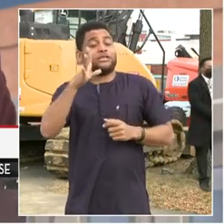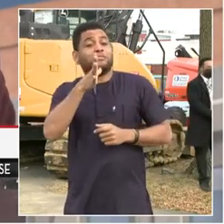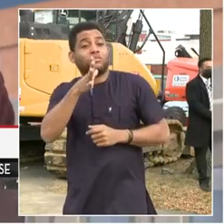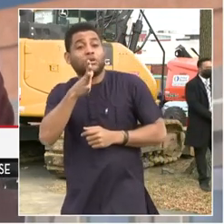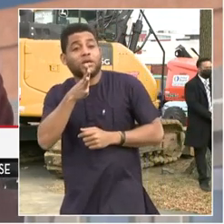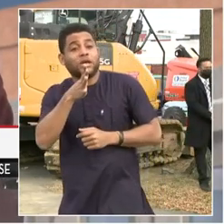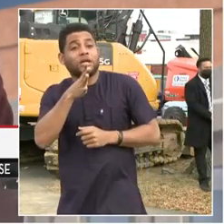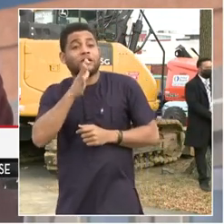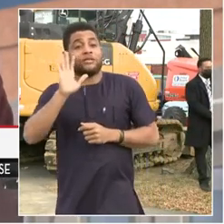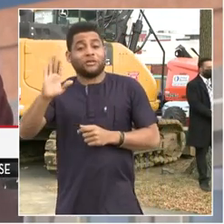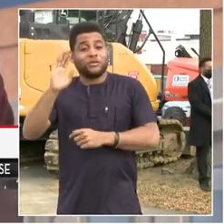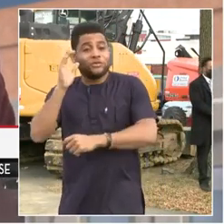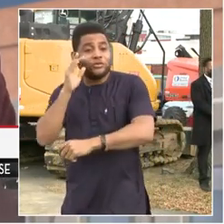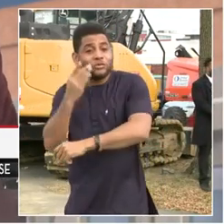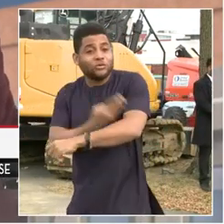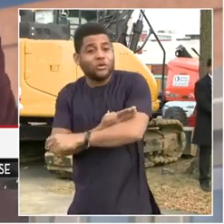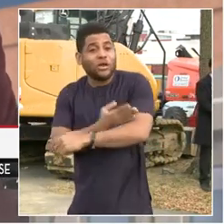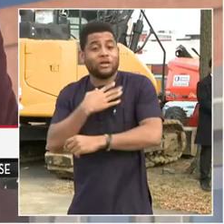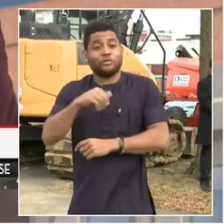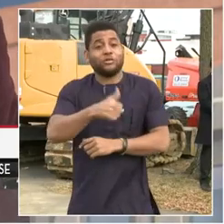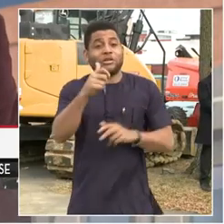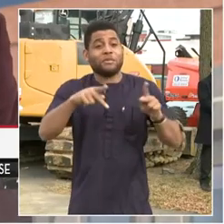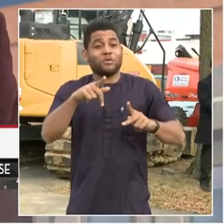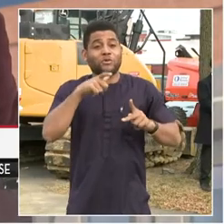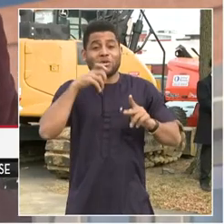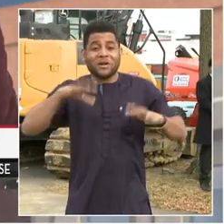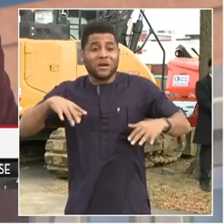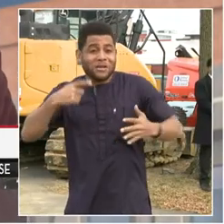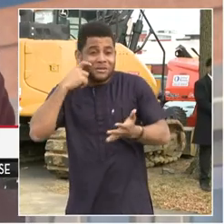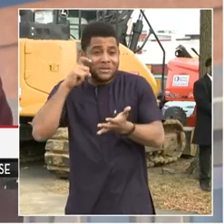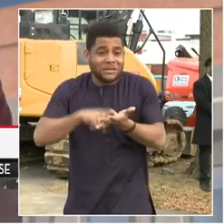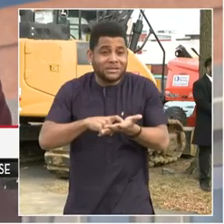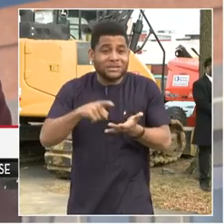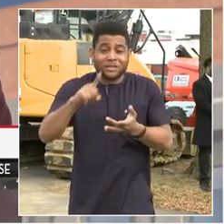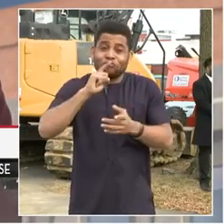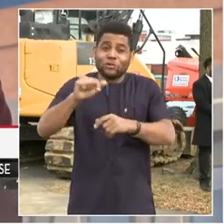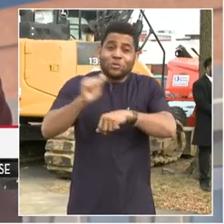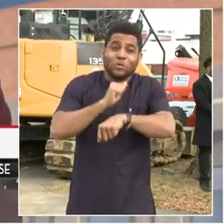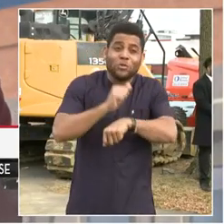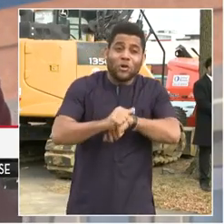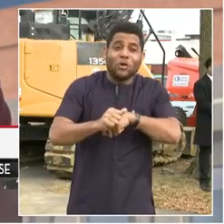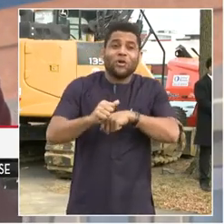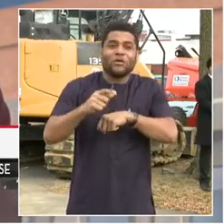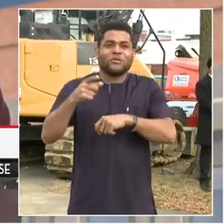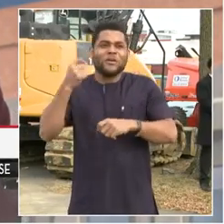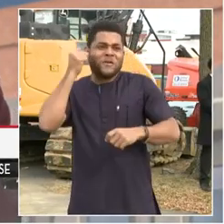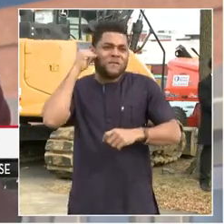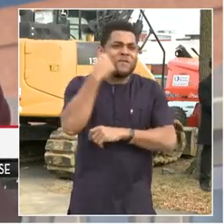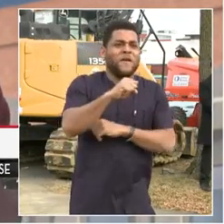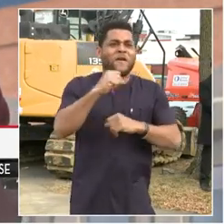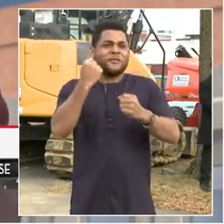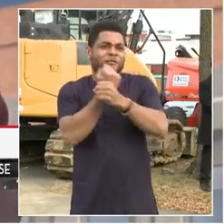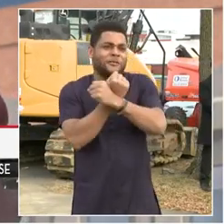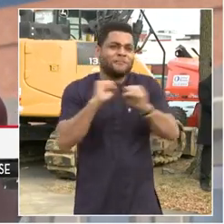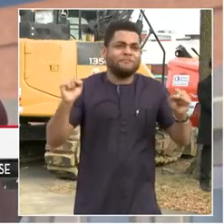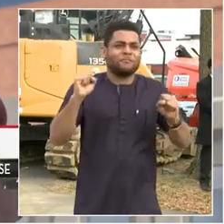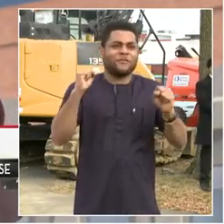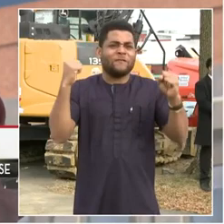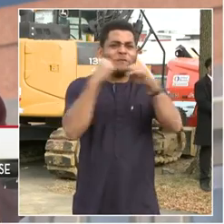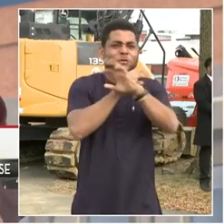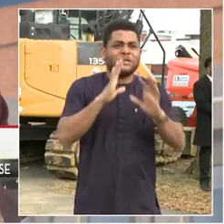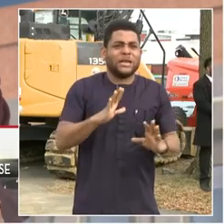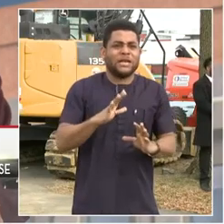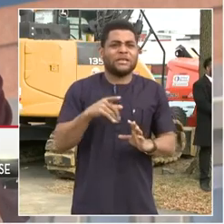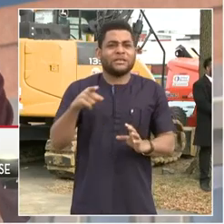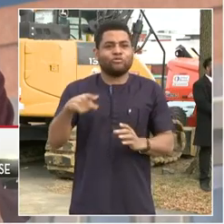in the family who have not been recognized for their roles as radical freedom fighters in their own right, working alongside